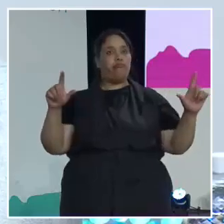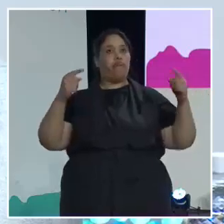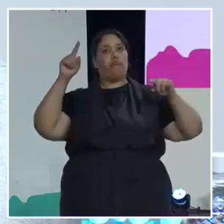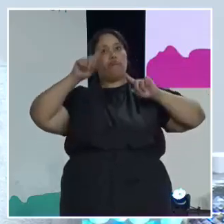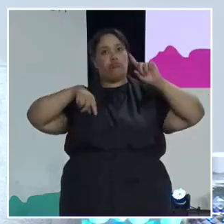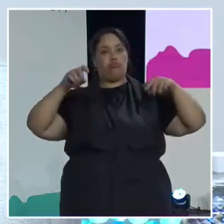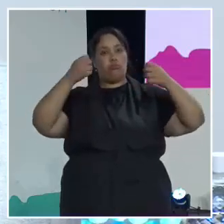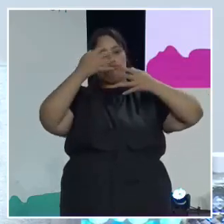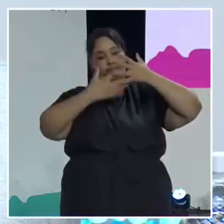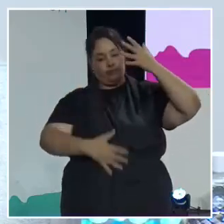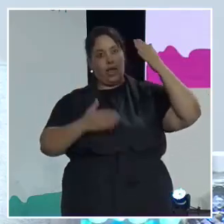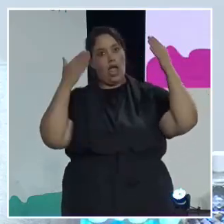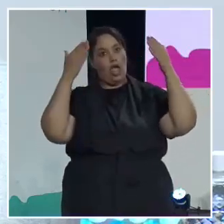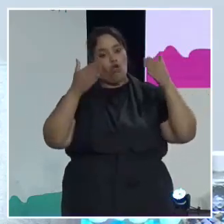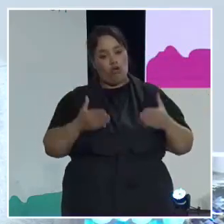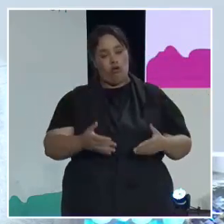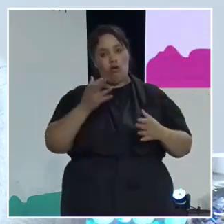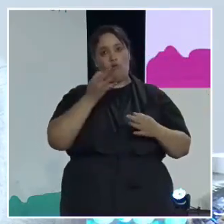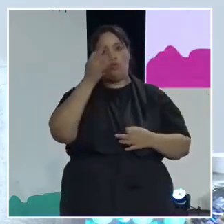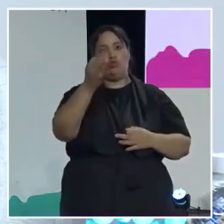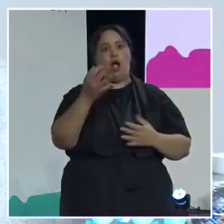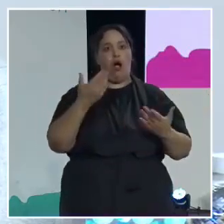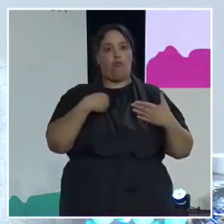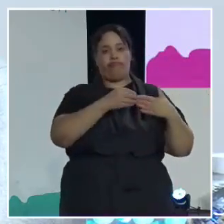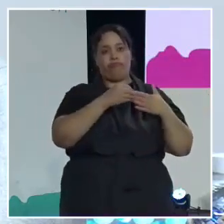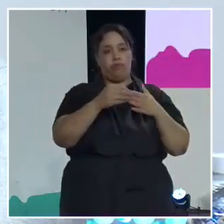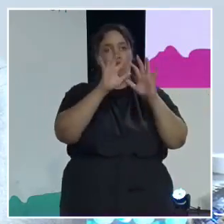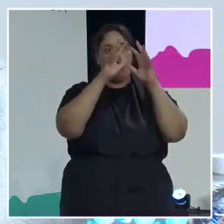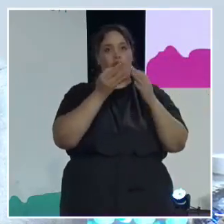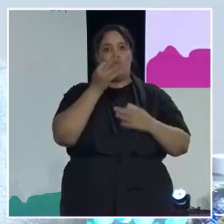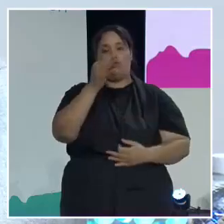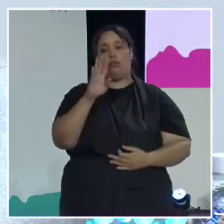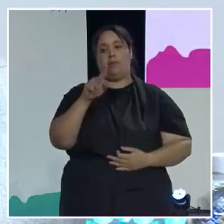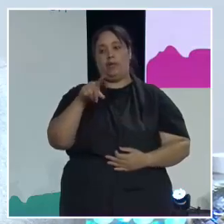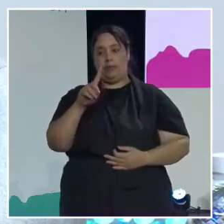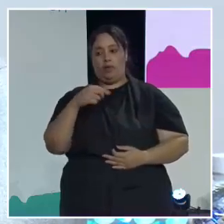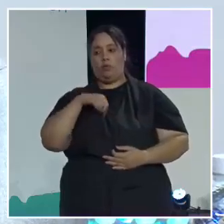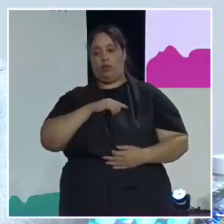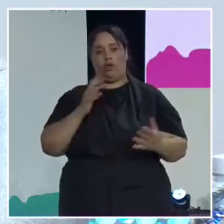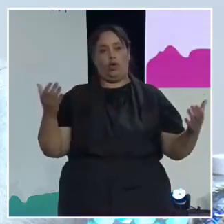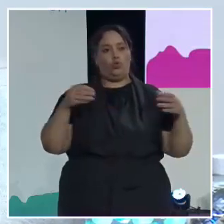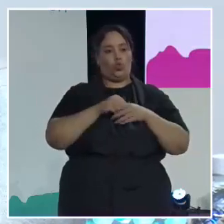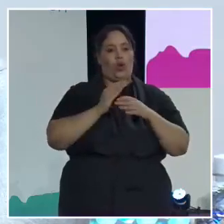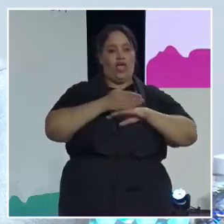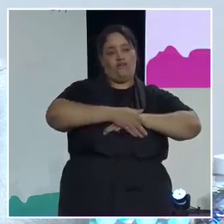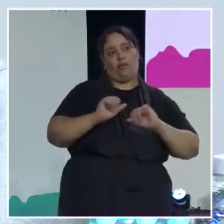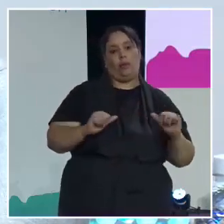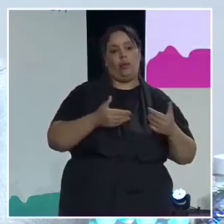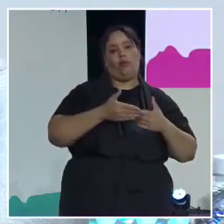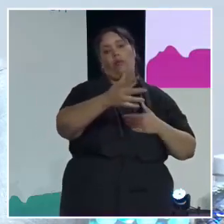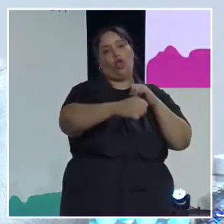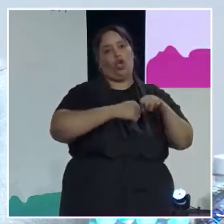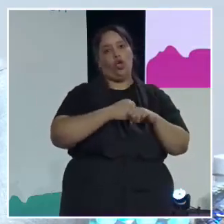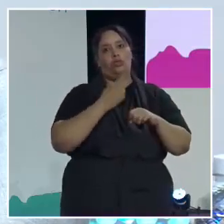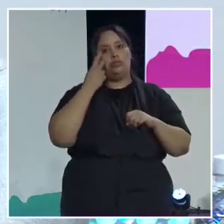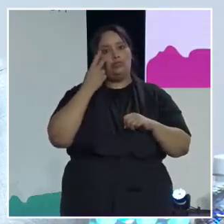promising areas of future direction. I think the Global Research Network, PDB, we can devote effort in the coming years and to shape